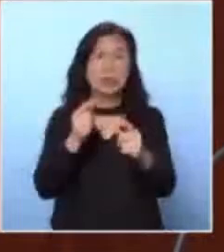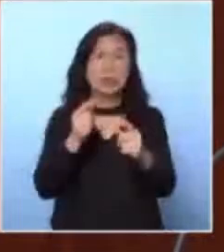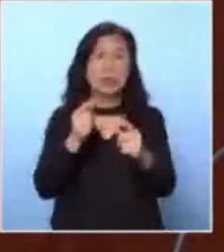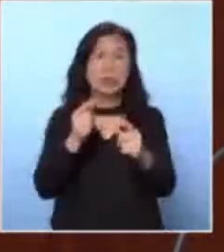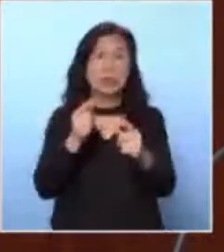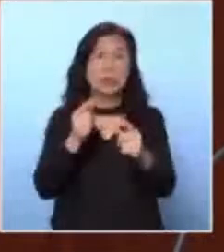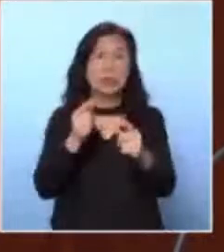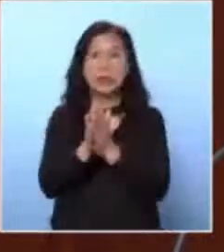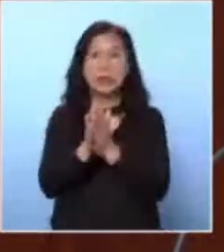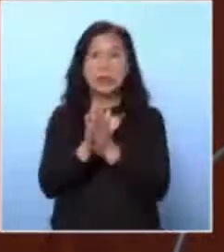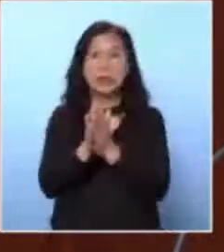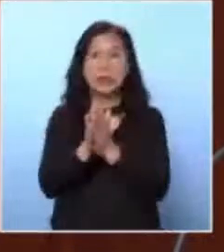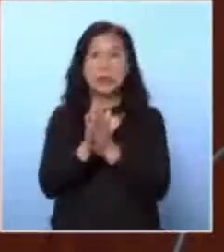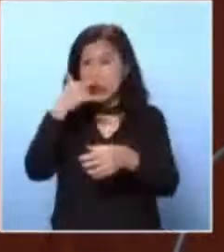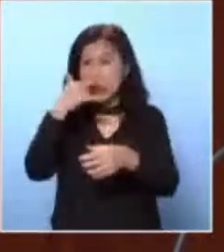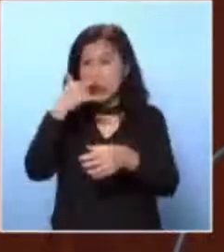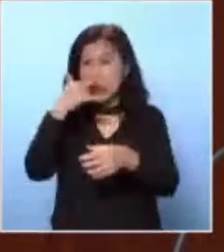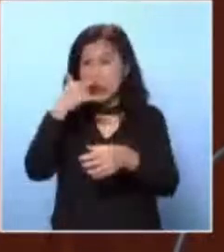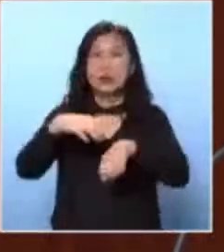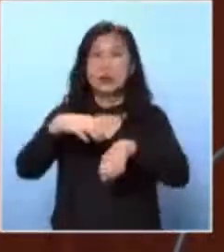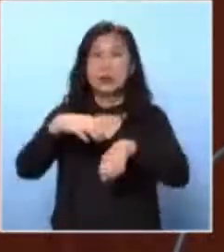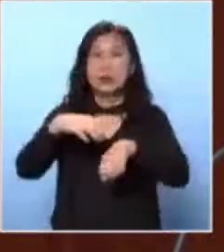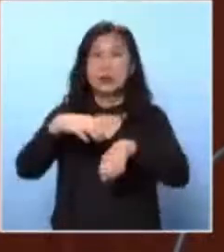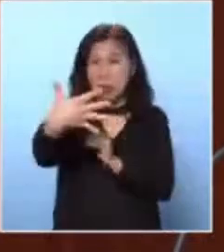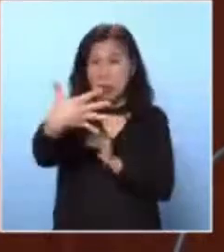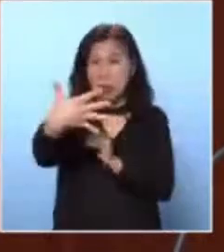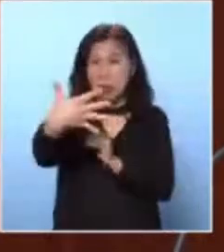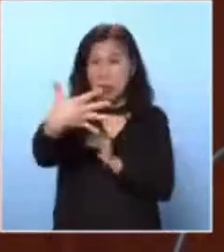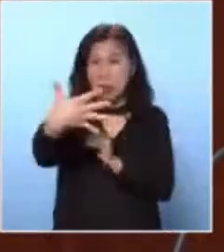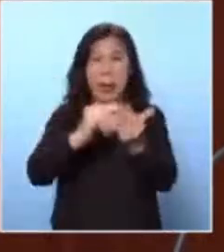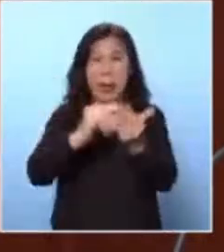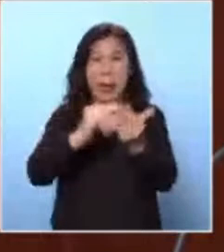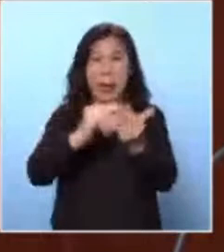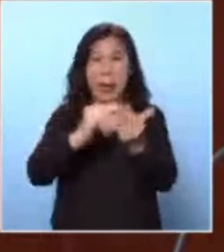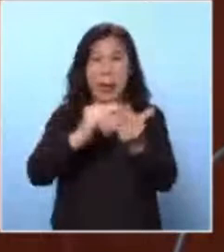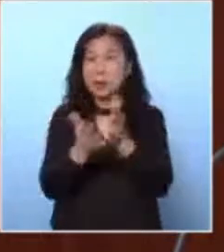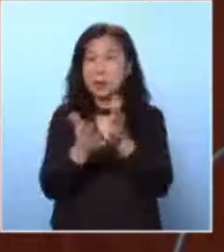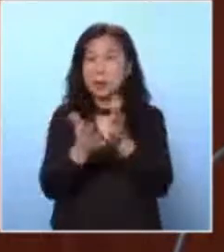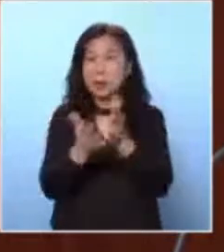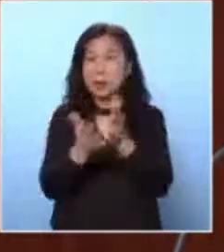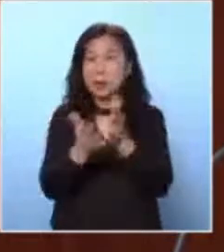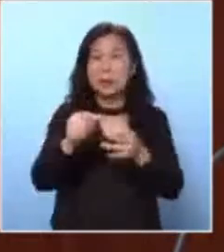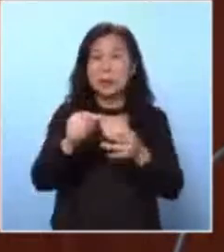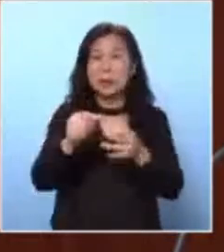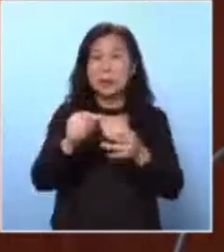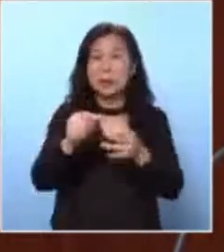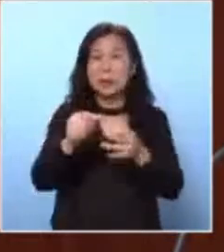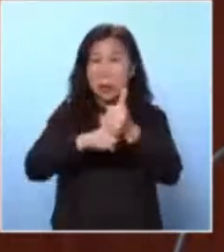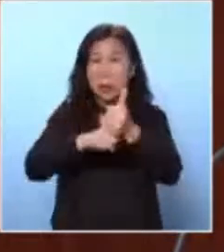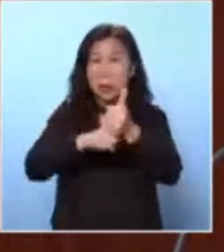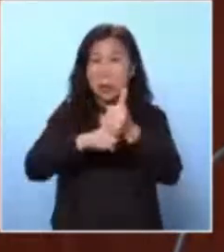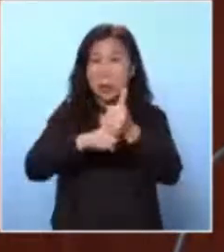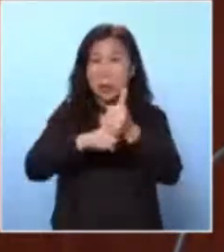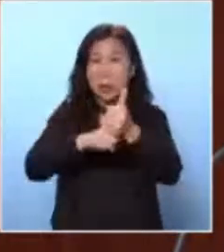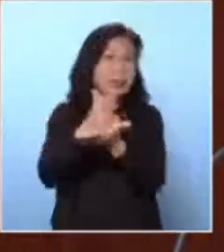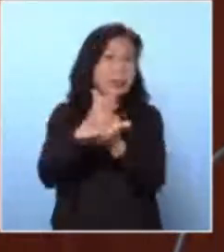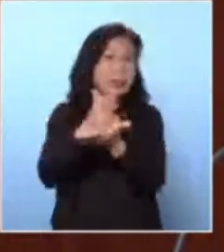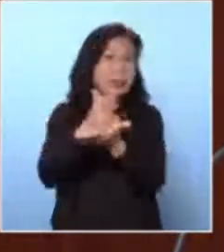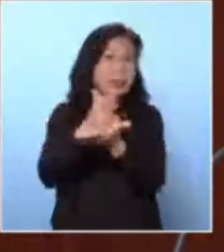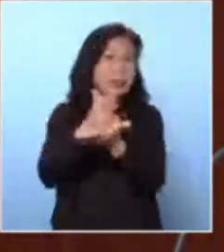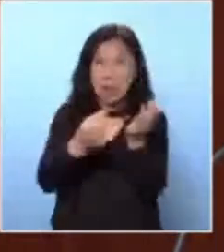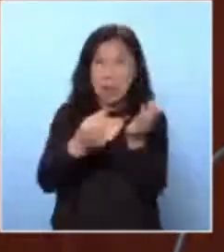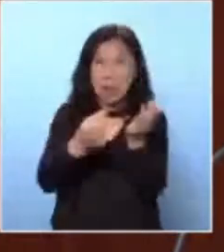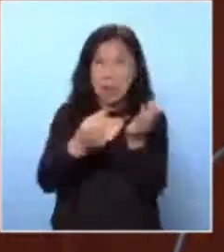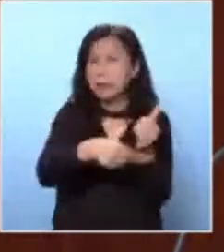services. It will also cover individual designated medical institutions providing